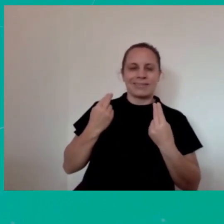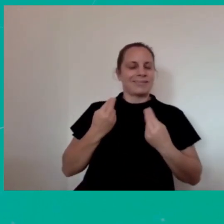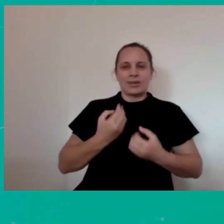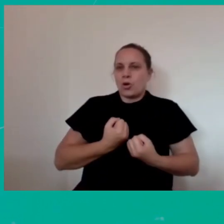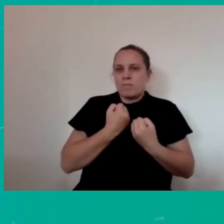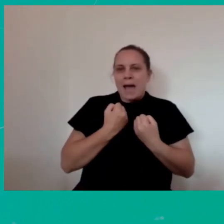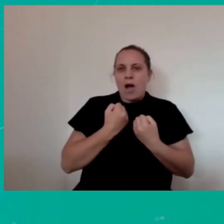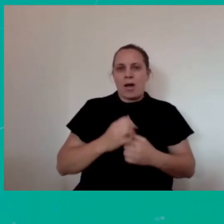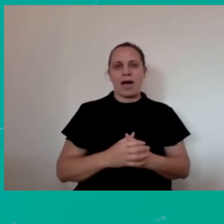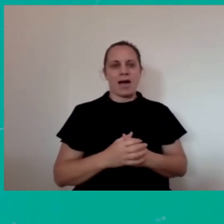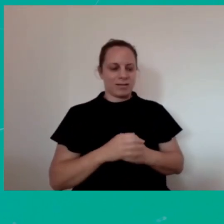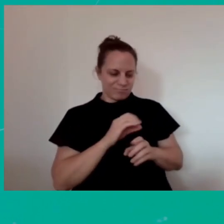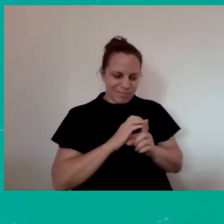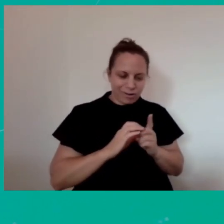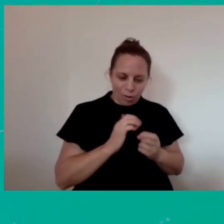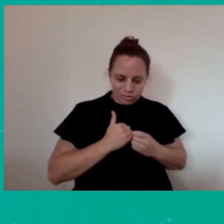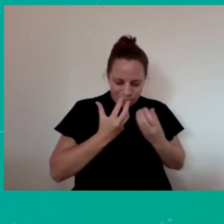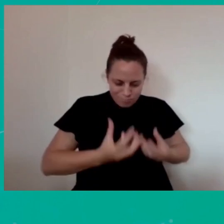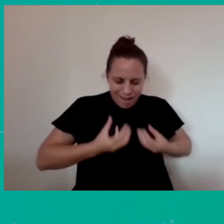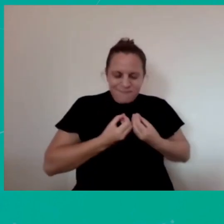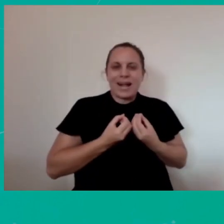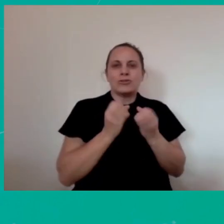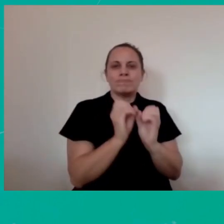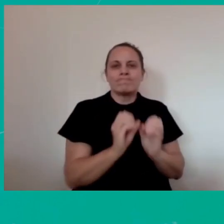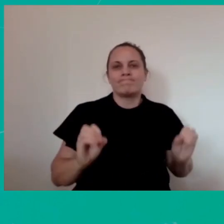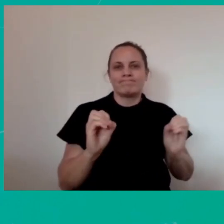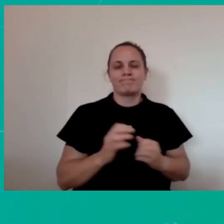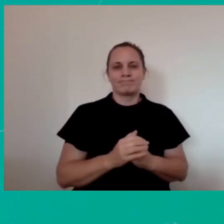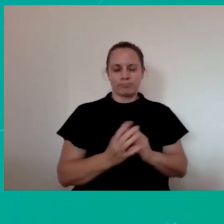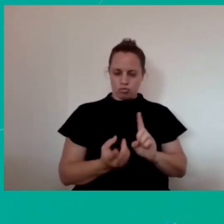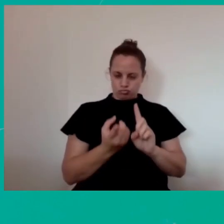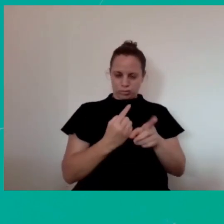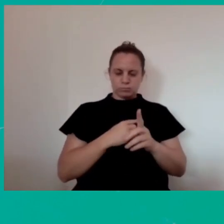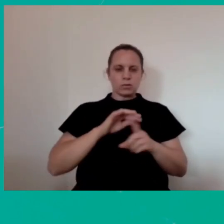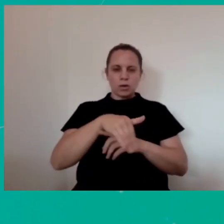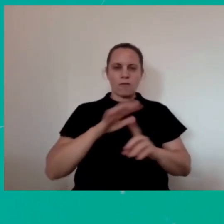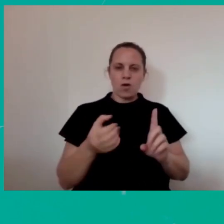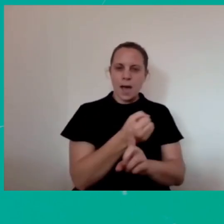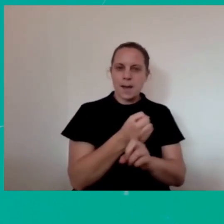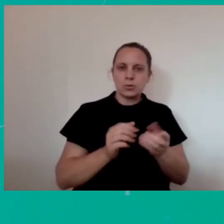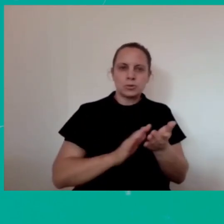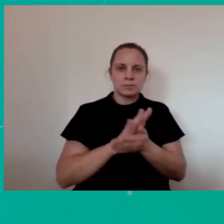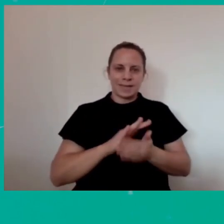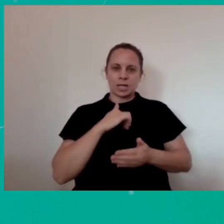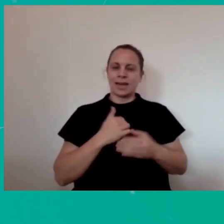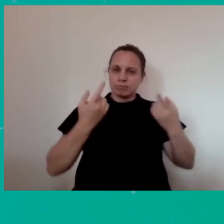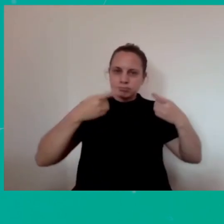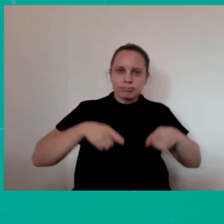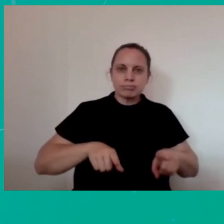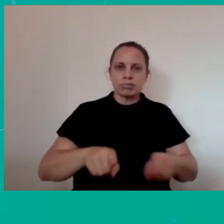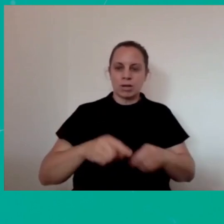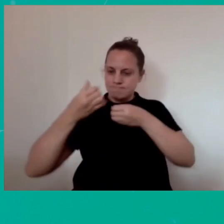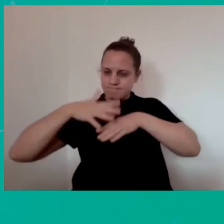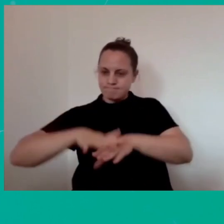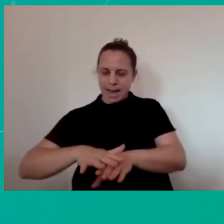This means that preventing and responding to this abuse requires not only a twin-track service response from the mainstream